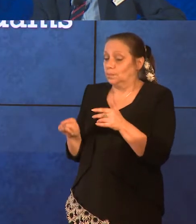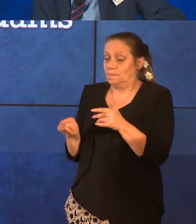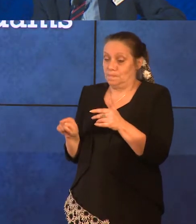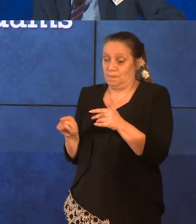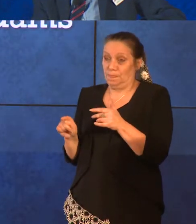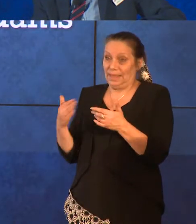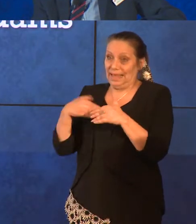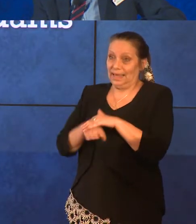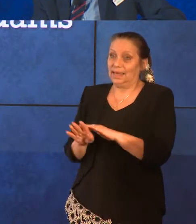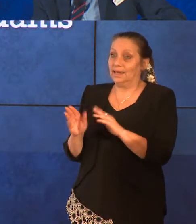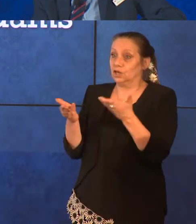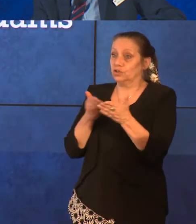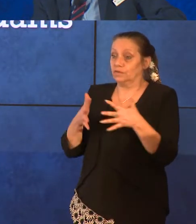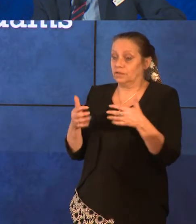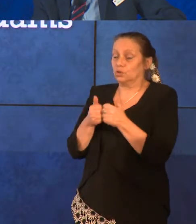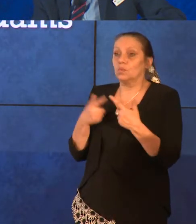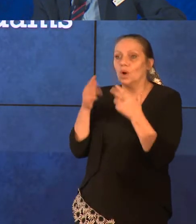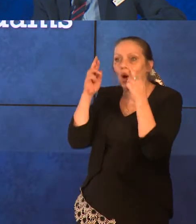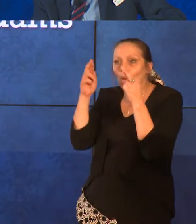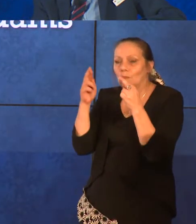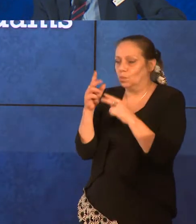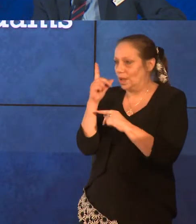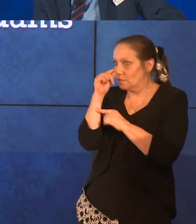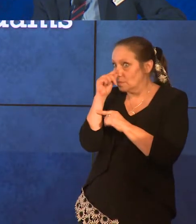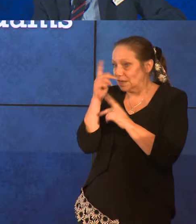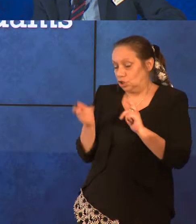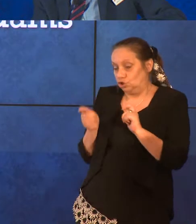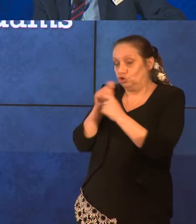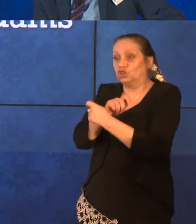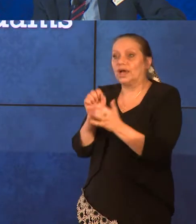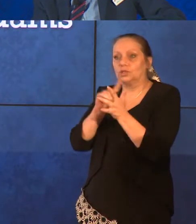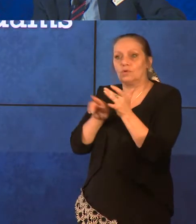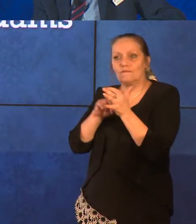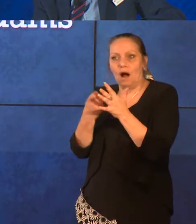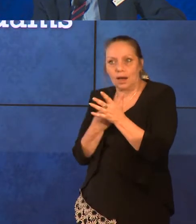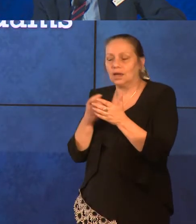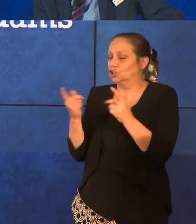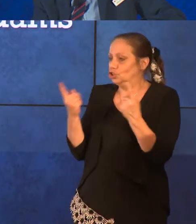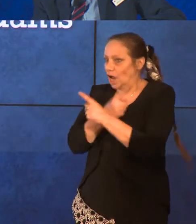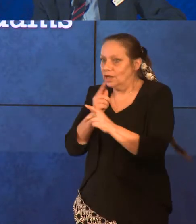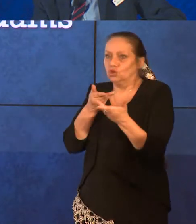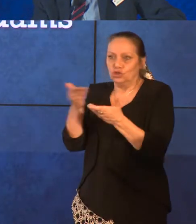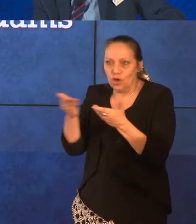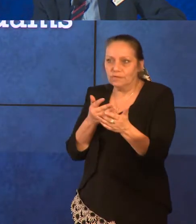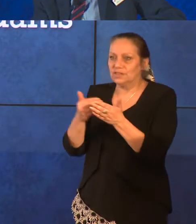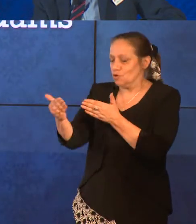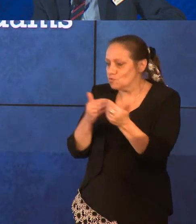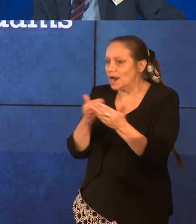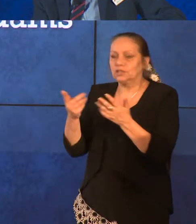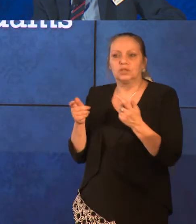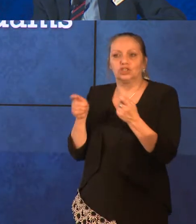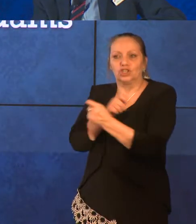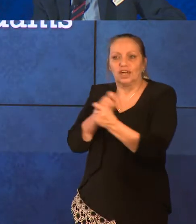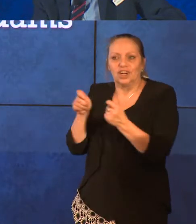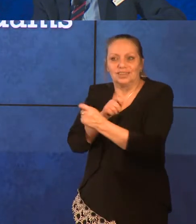always, within a service agreement, we hope, the ability to change providers or change services or arrangement around how you'll